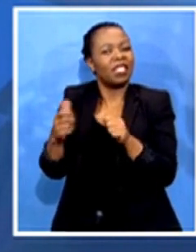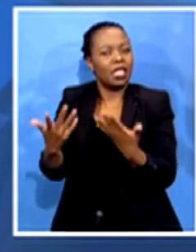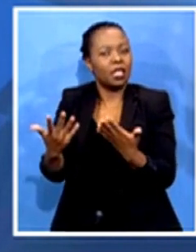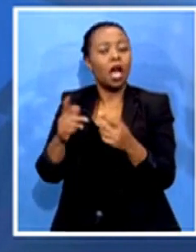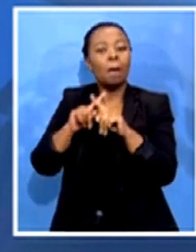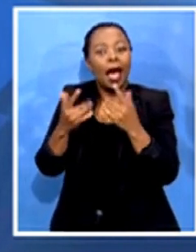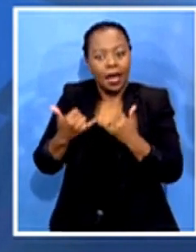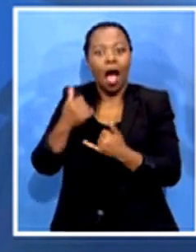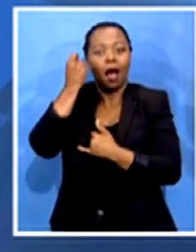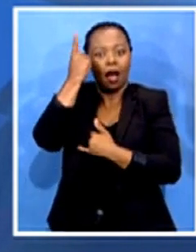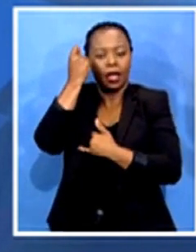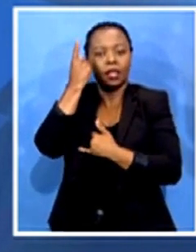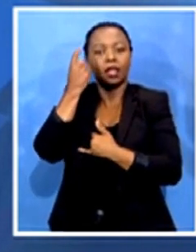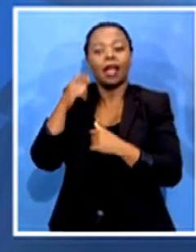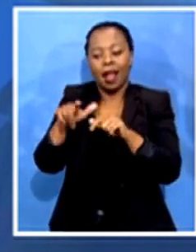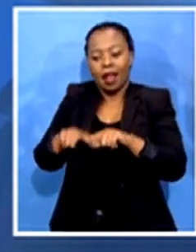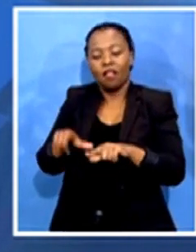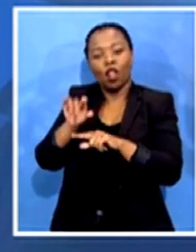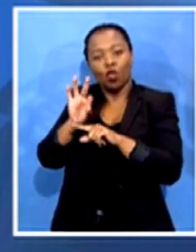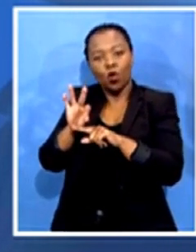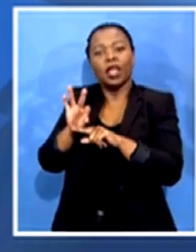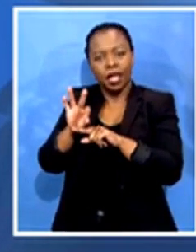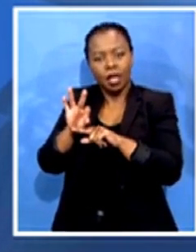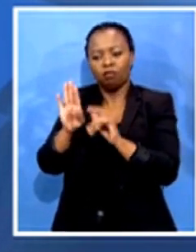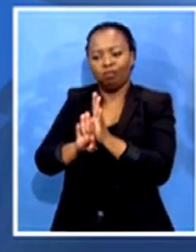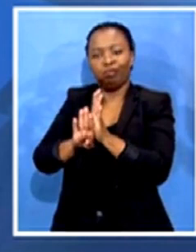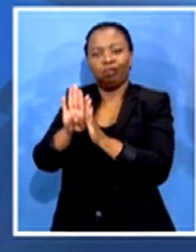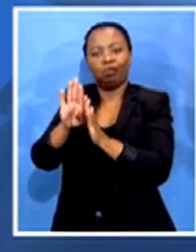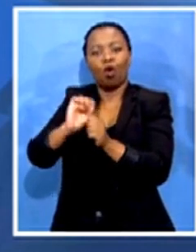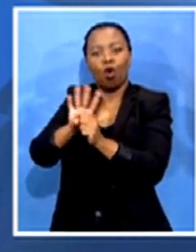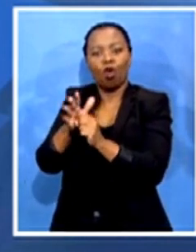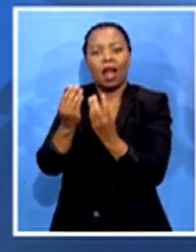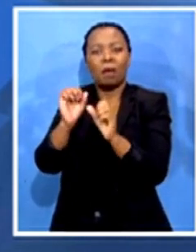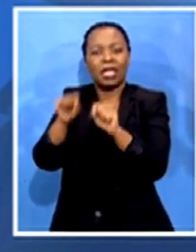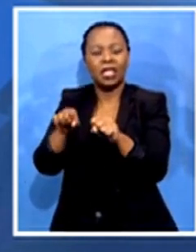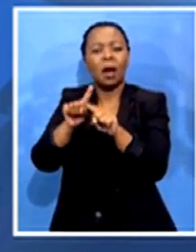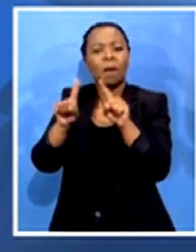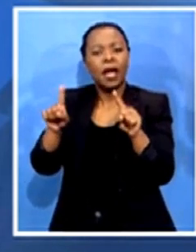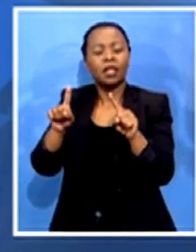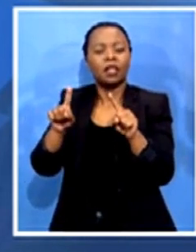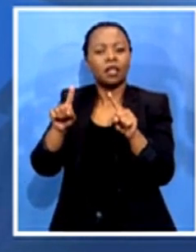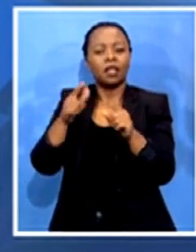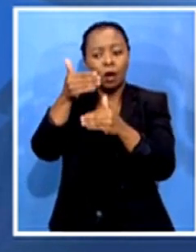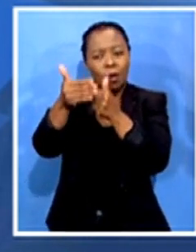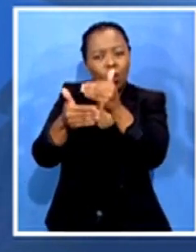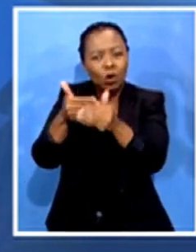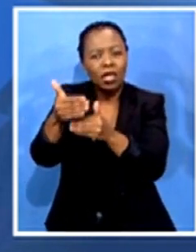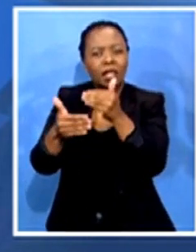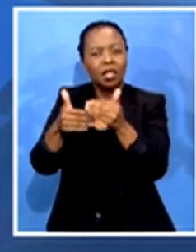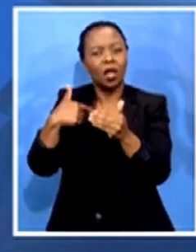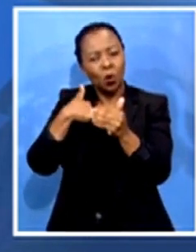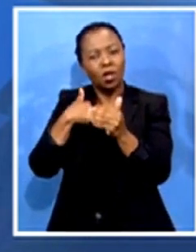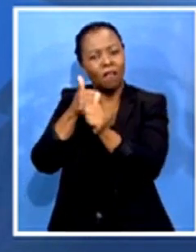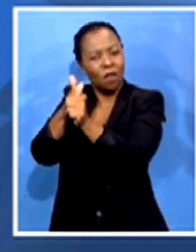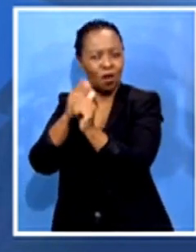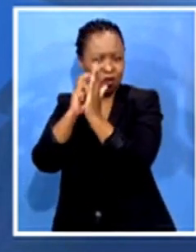are going up, but in terms of the process, we execute in terms of the regulation, because should we do something different in terms